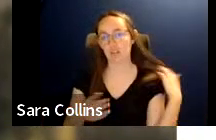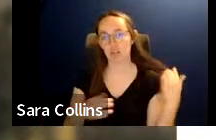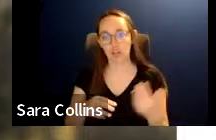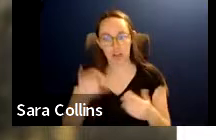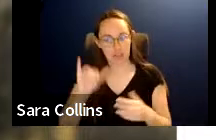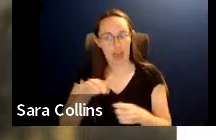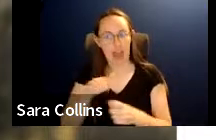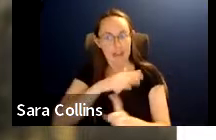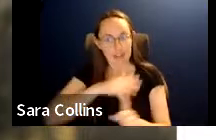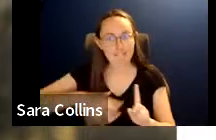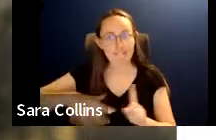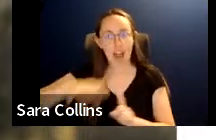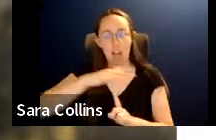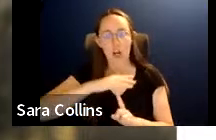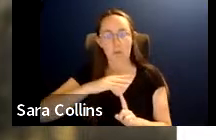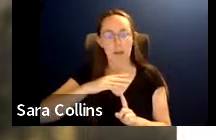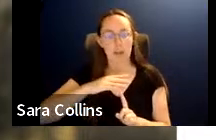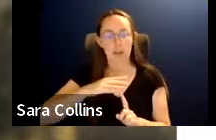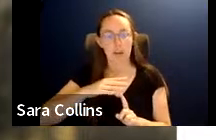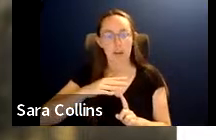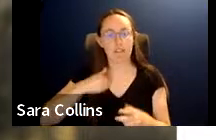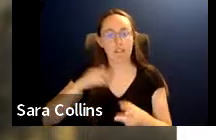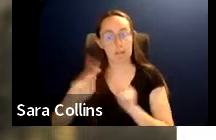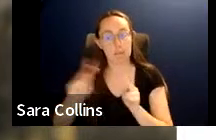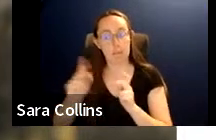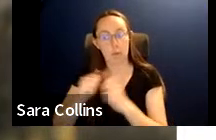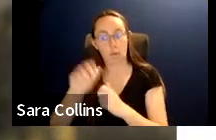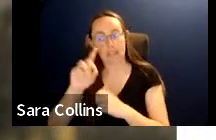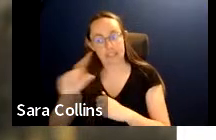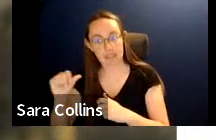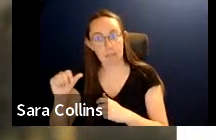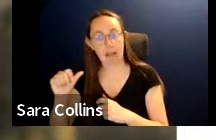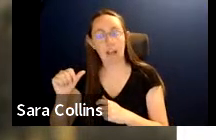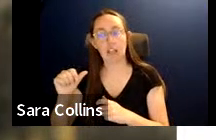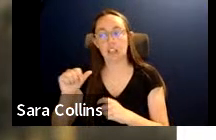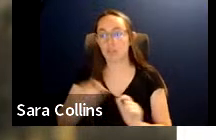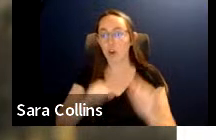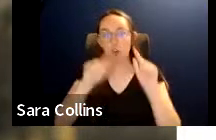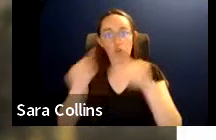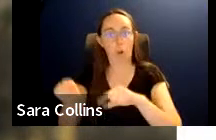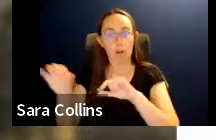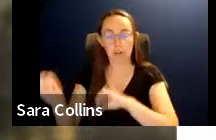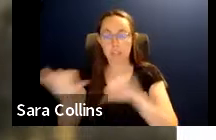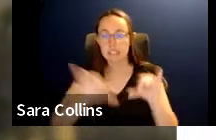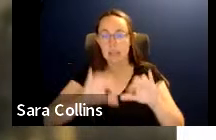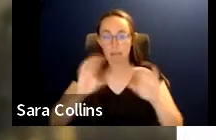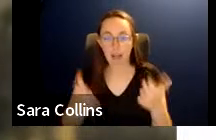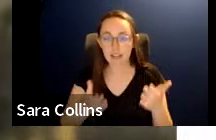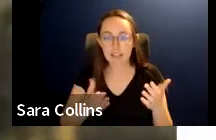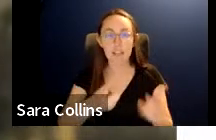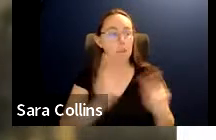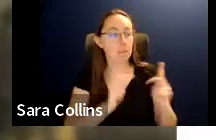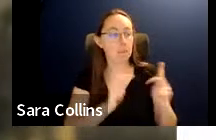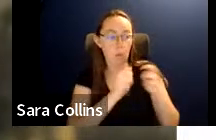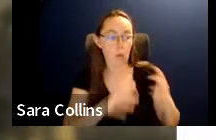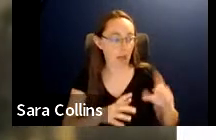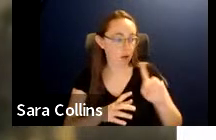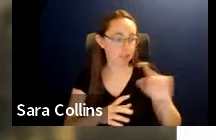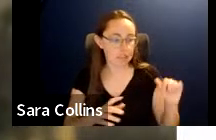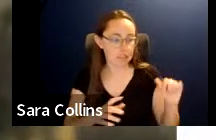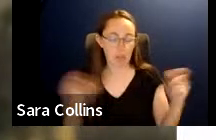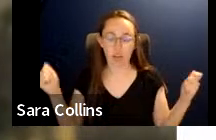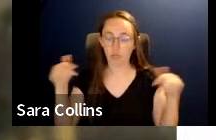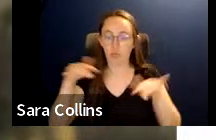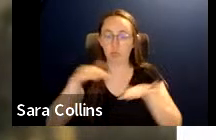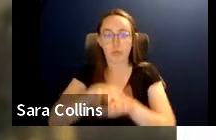environment, we may have people with disabilities who are attending those same classes as people who don't have disabilities. And the reality is